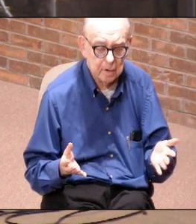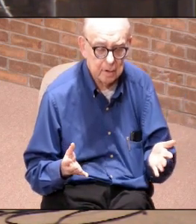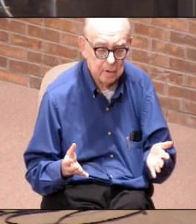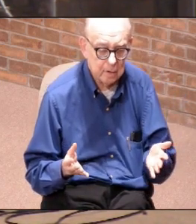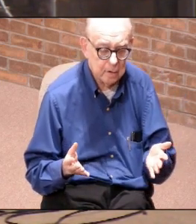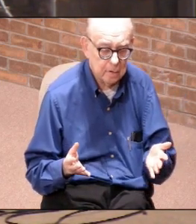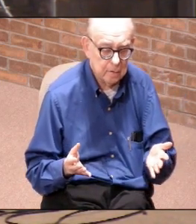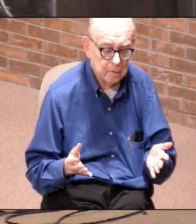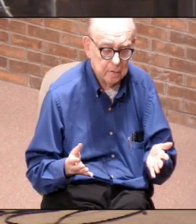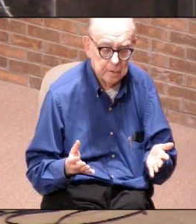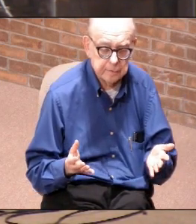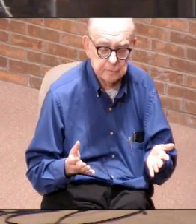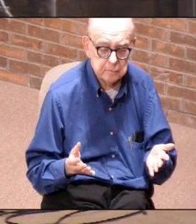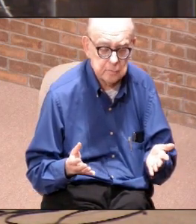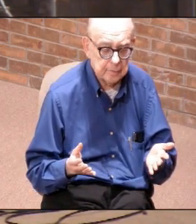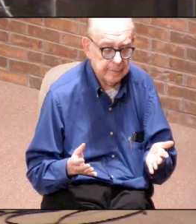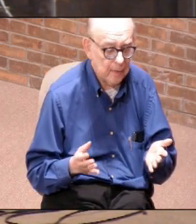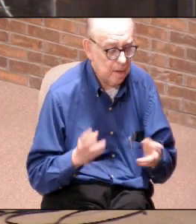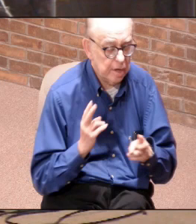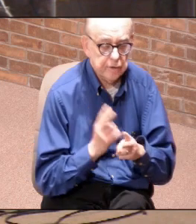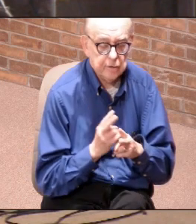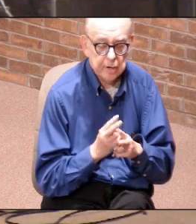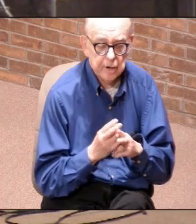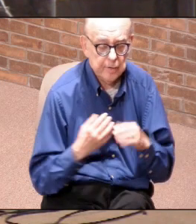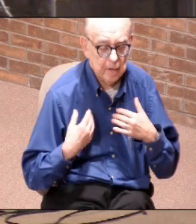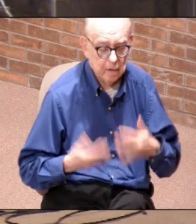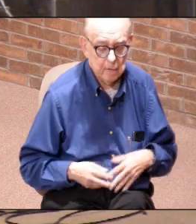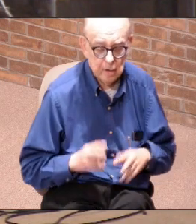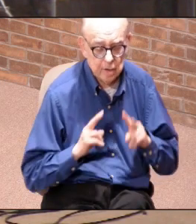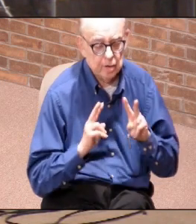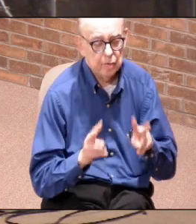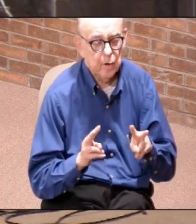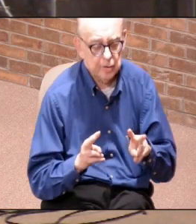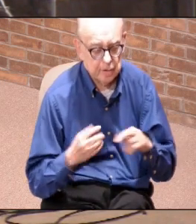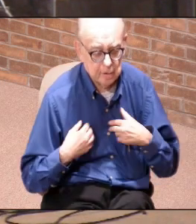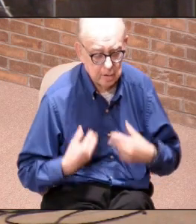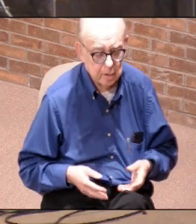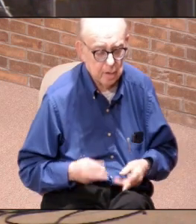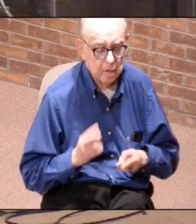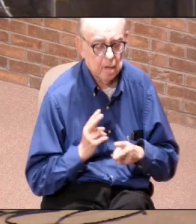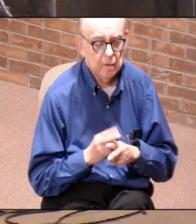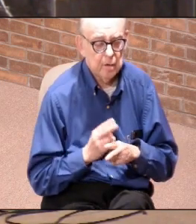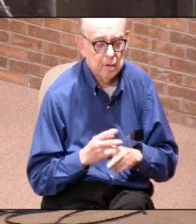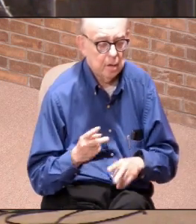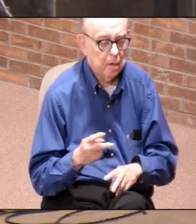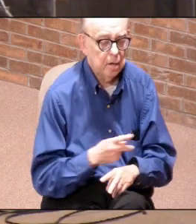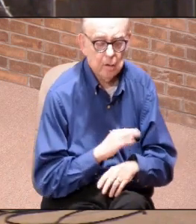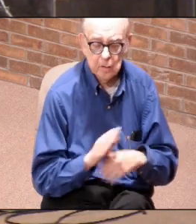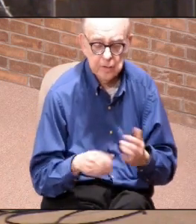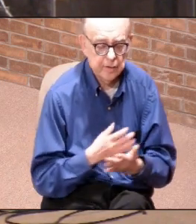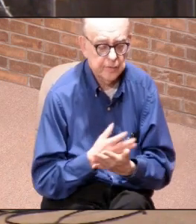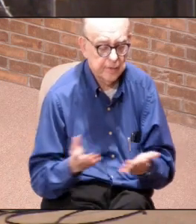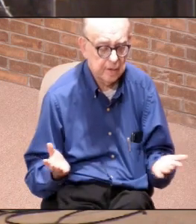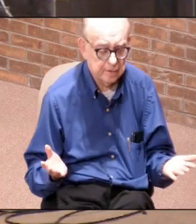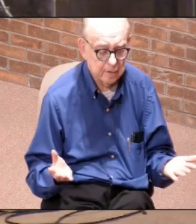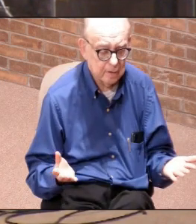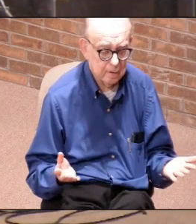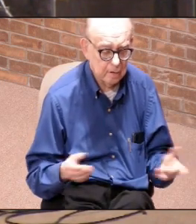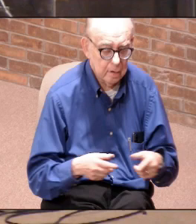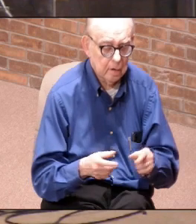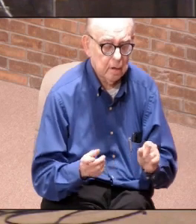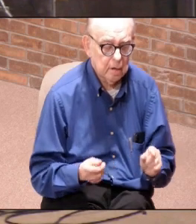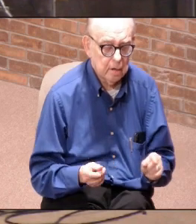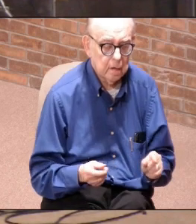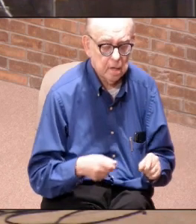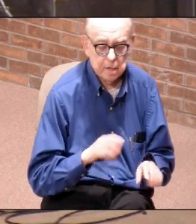he governed over the animals, took care of them, watched over them, took care of the land and all of that stuff, and the garden that God